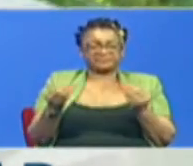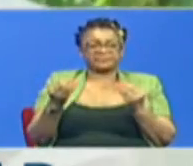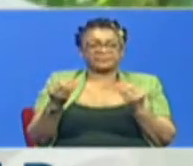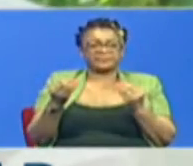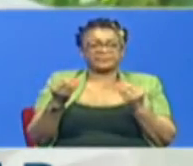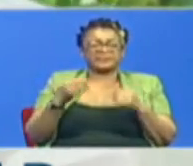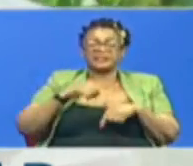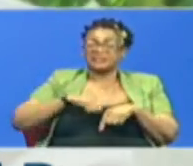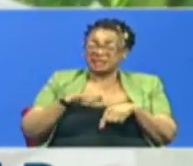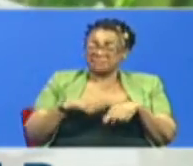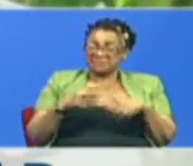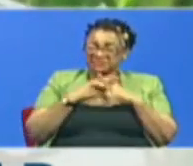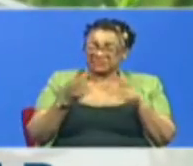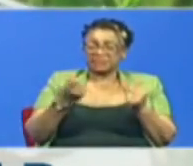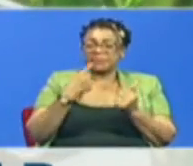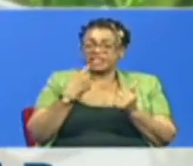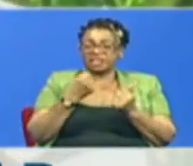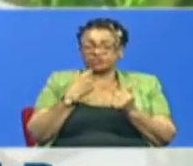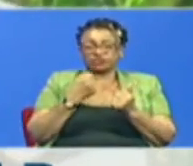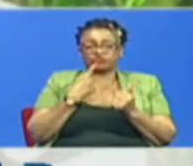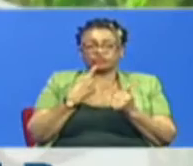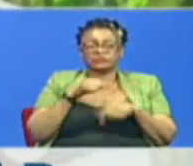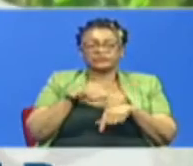medication nikiwa Nairobi mpaka nikakuja